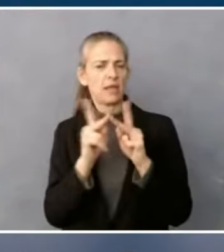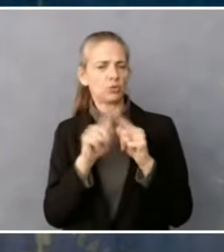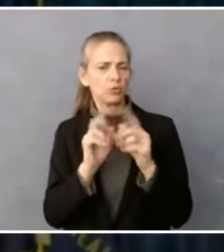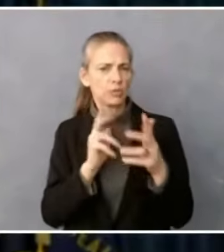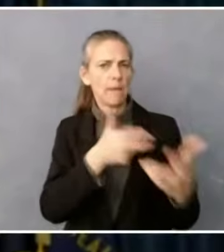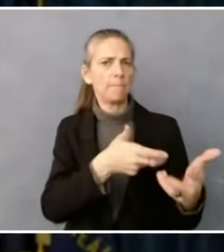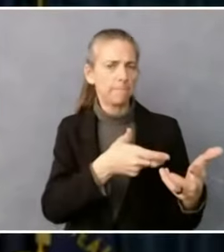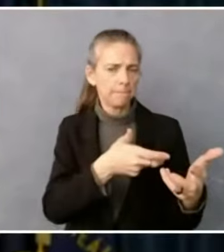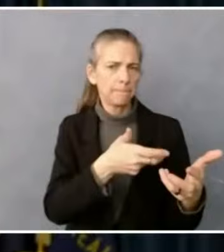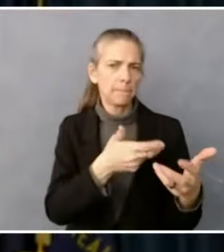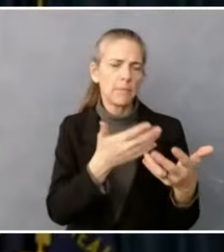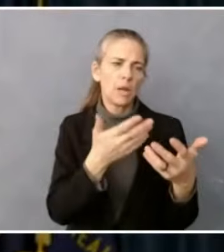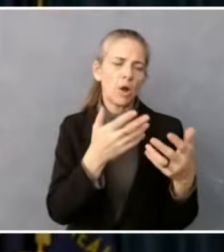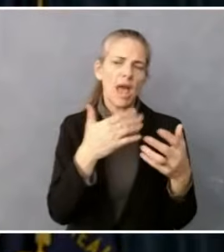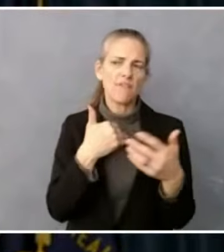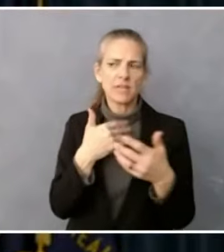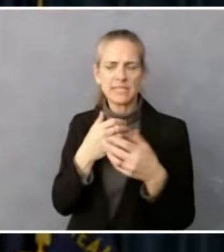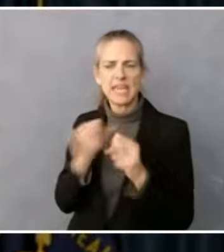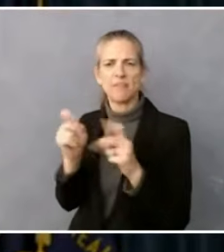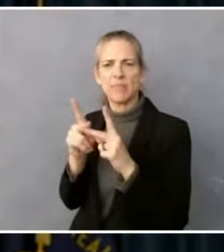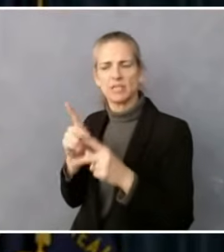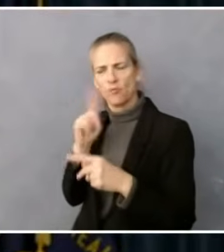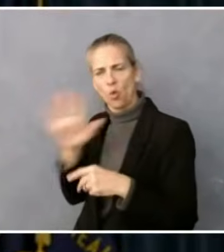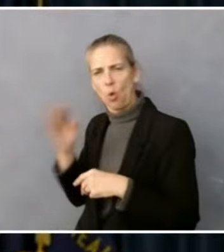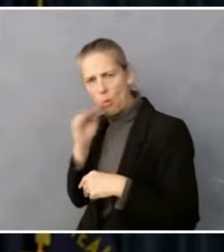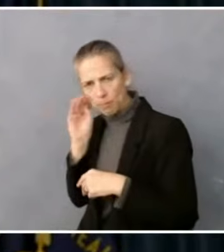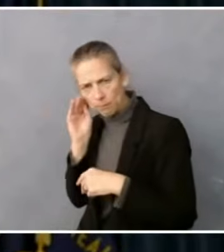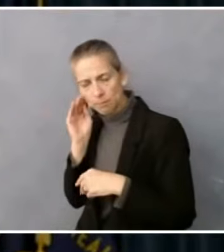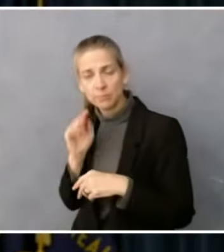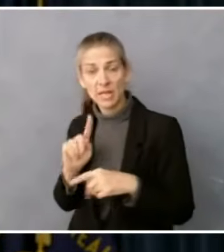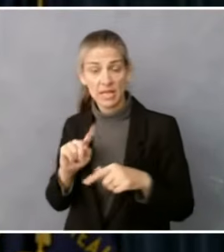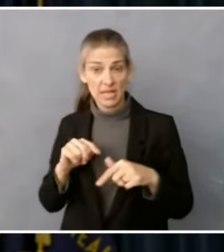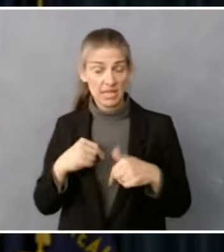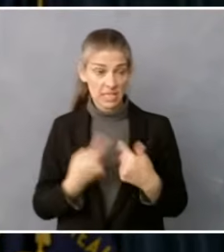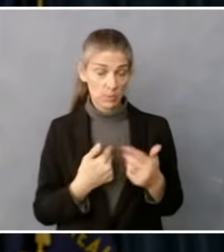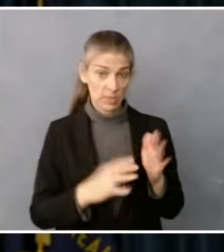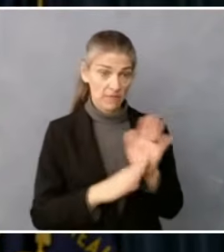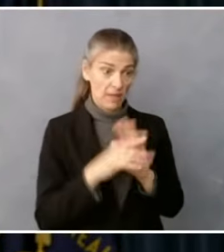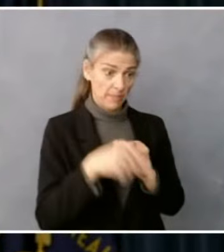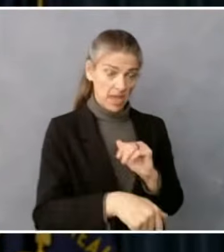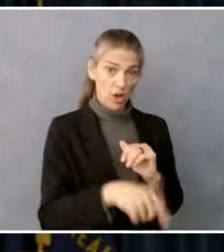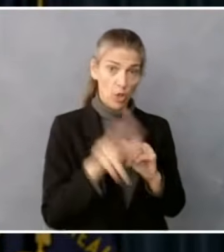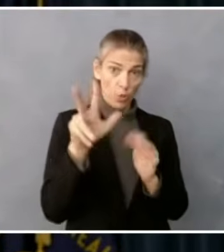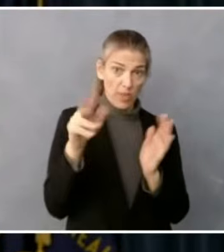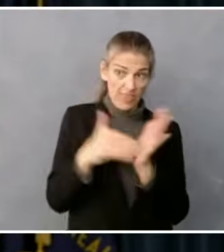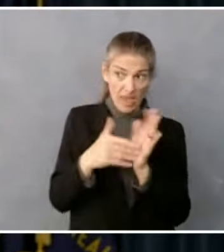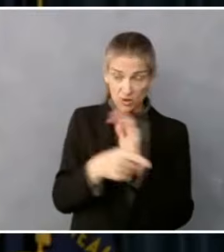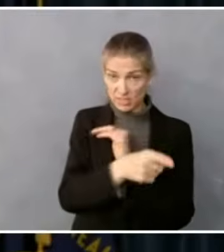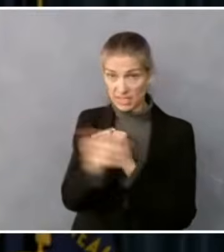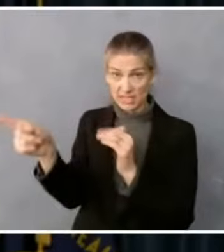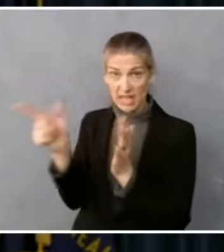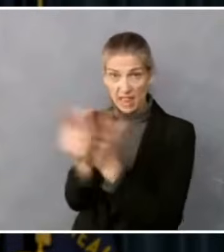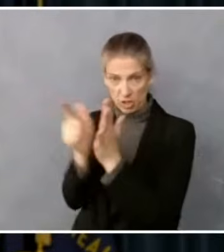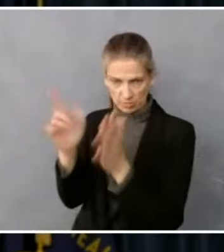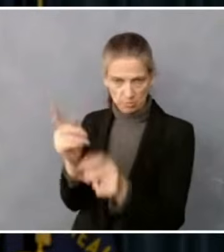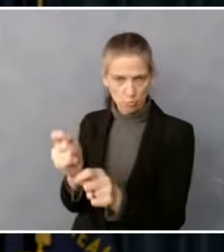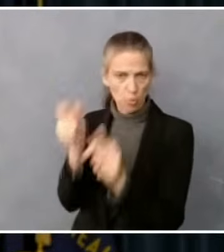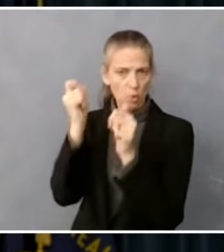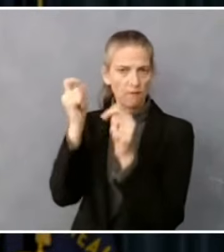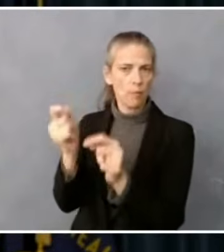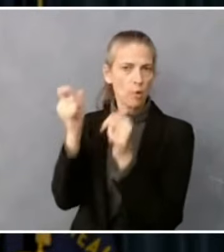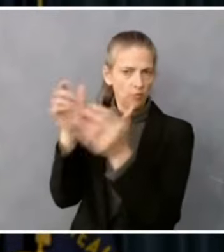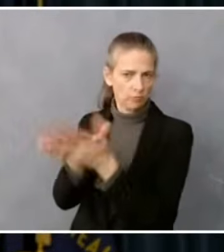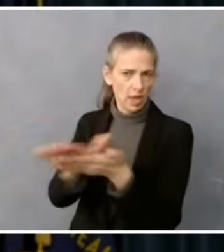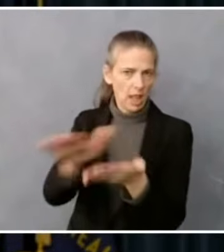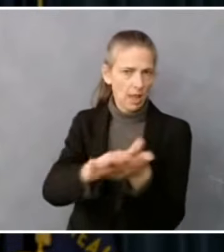call home. Since the project's creation, more than 3,000 illegal open dump sites have been removed statewide. These cleanup